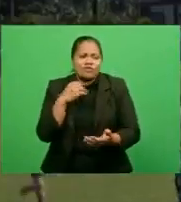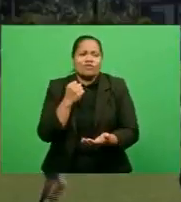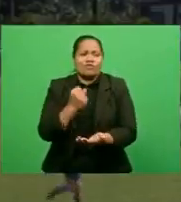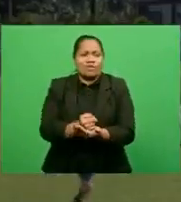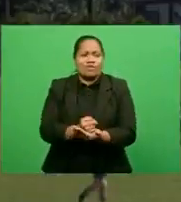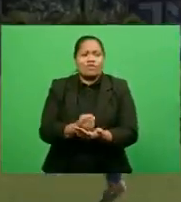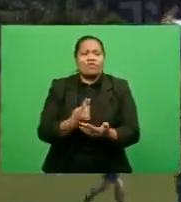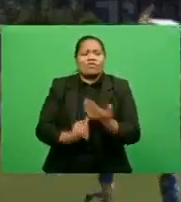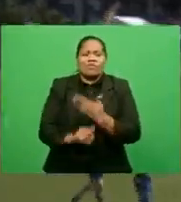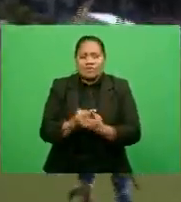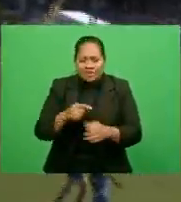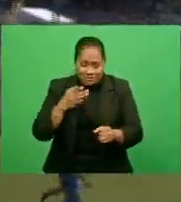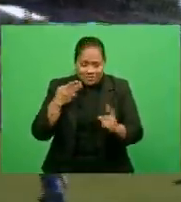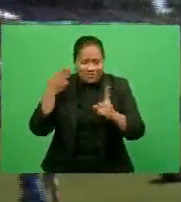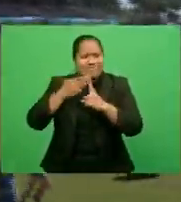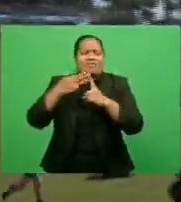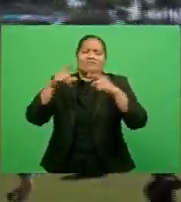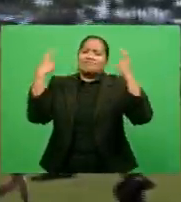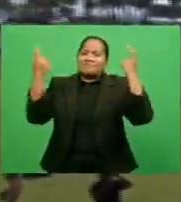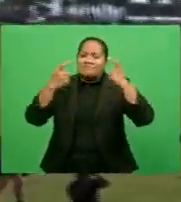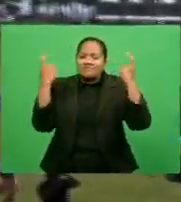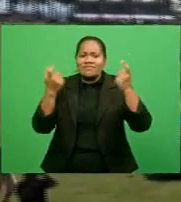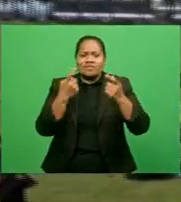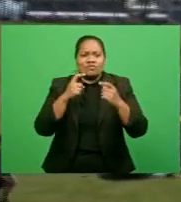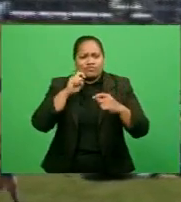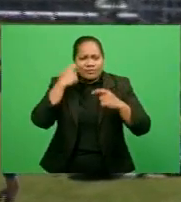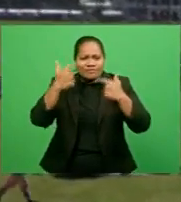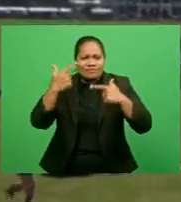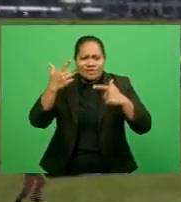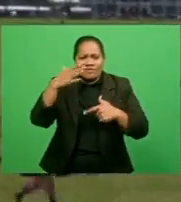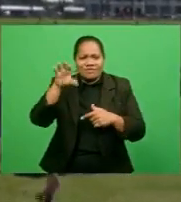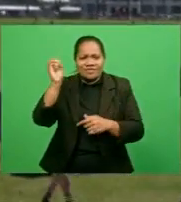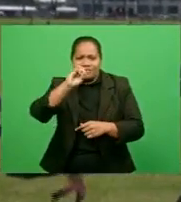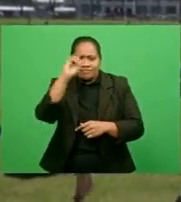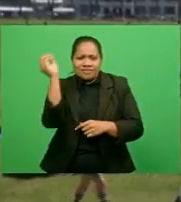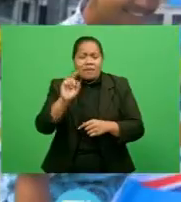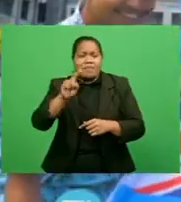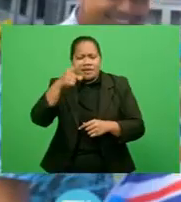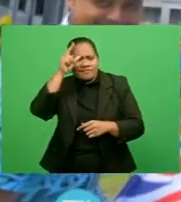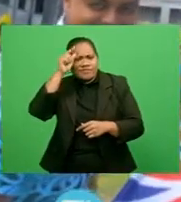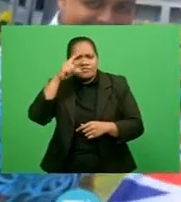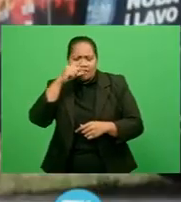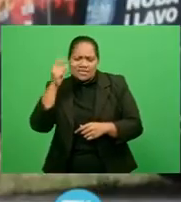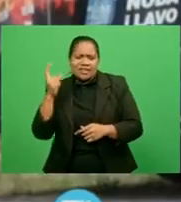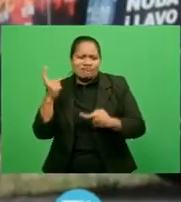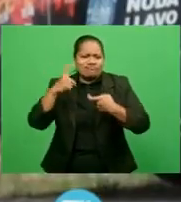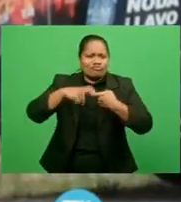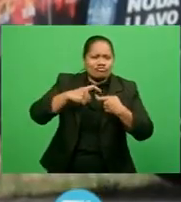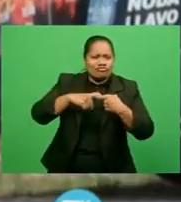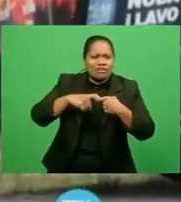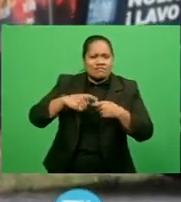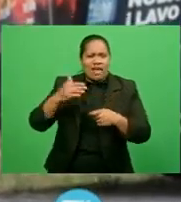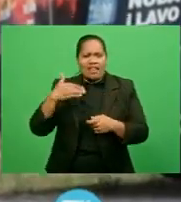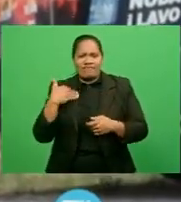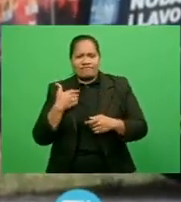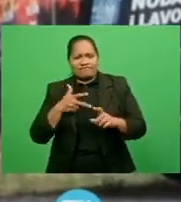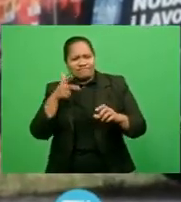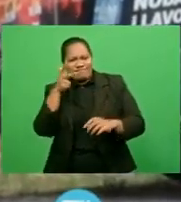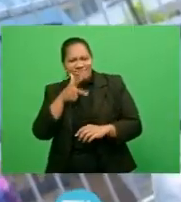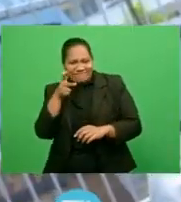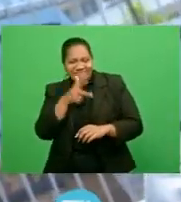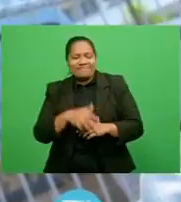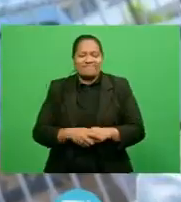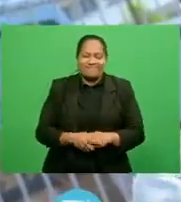Park will be limited to 50% of capacity, but Fijians can join in via live television coverage.